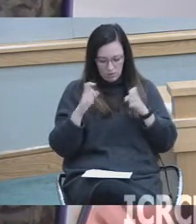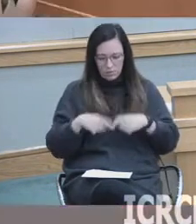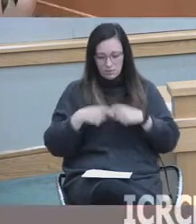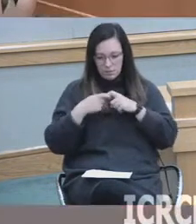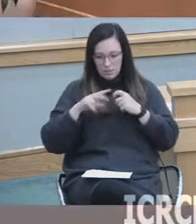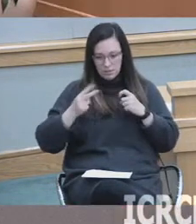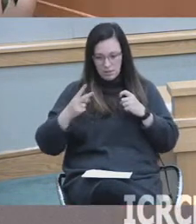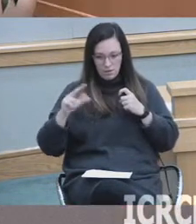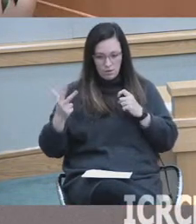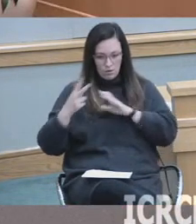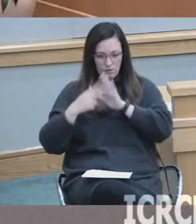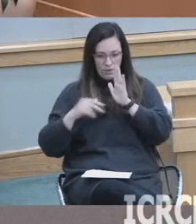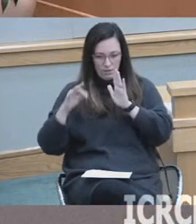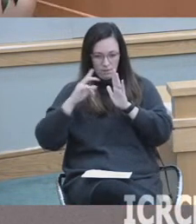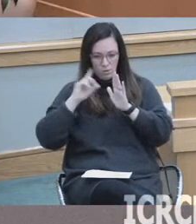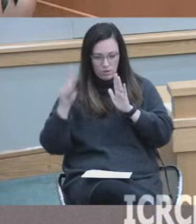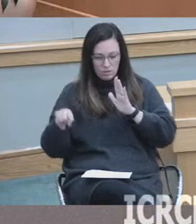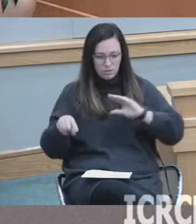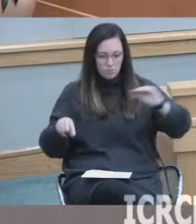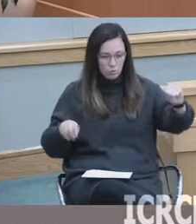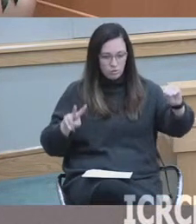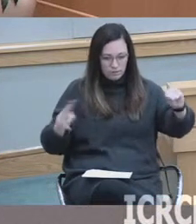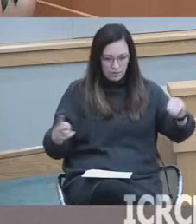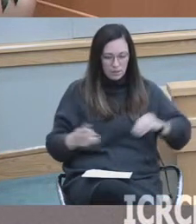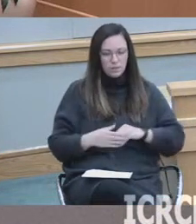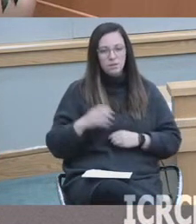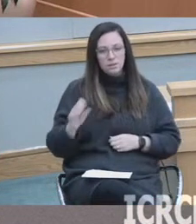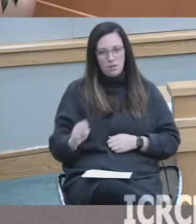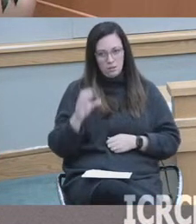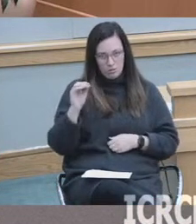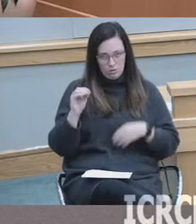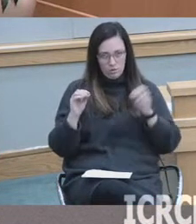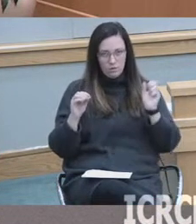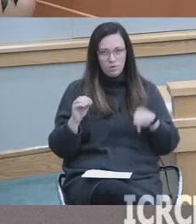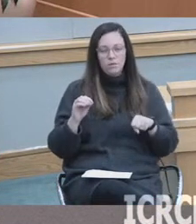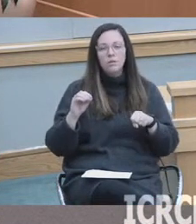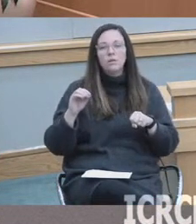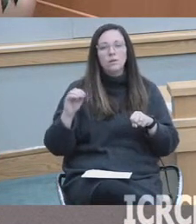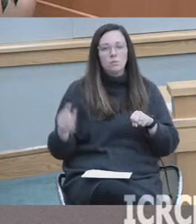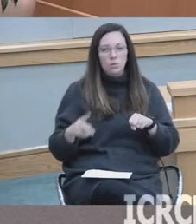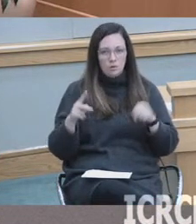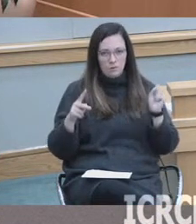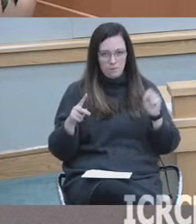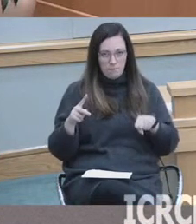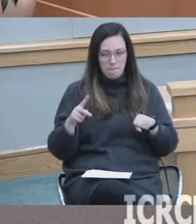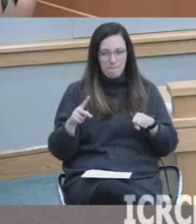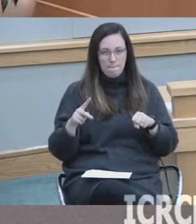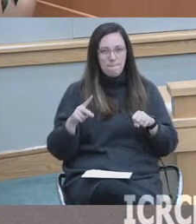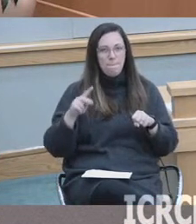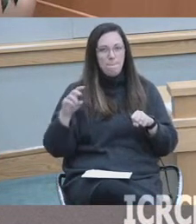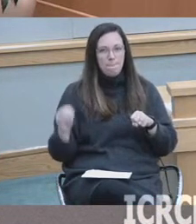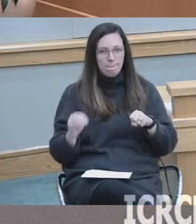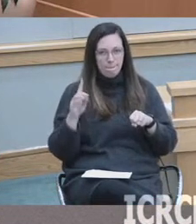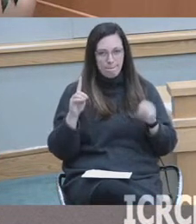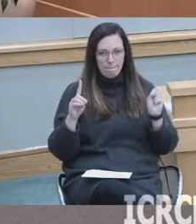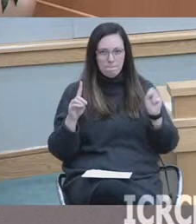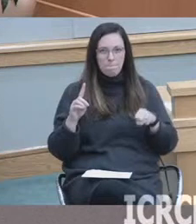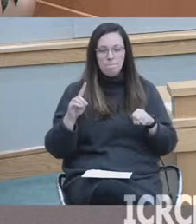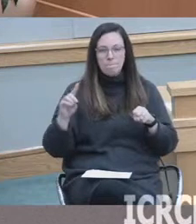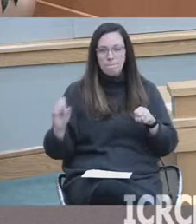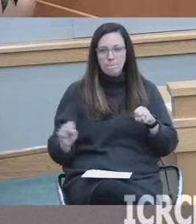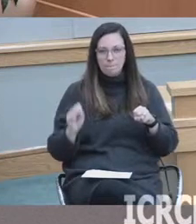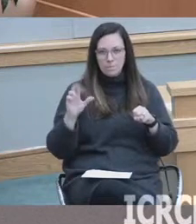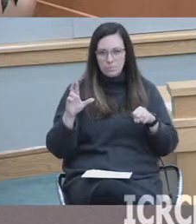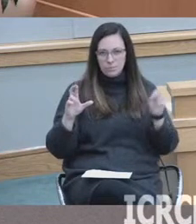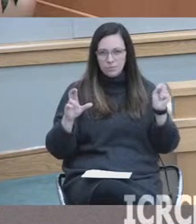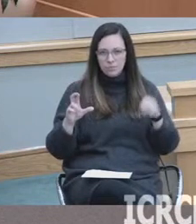ordinance? So moved. Second. Mr. Sextro. Yes. Mr. Putoff. Yes. Ms. McDaniel. Ms. Yes. Smiley